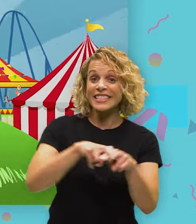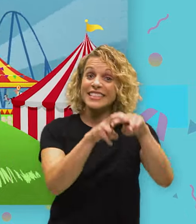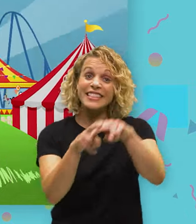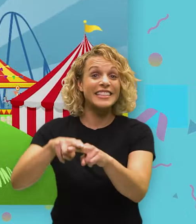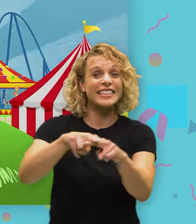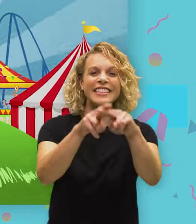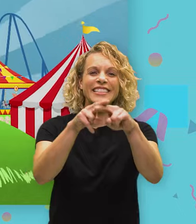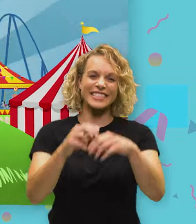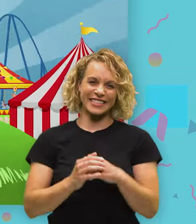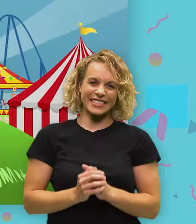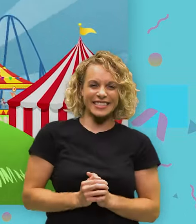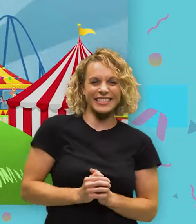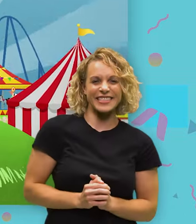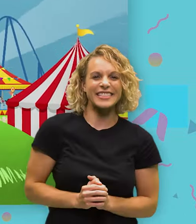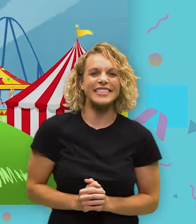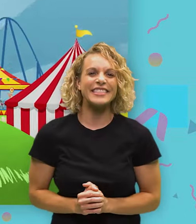at the theme park.